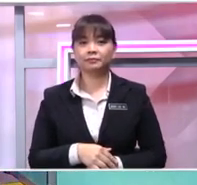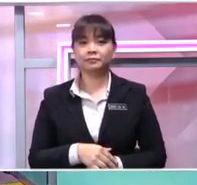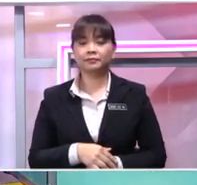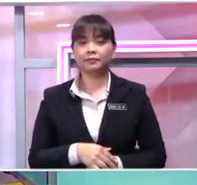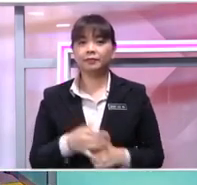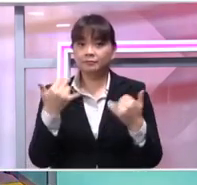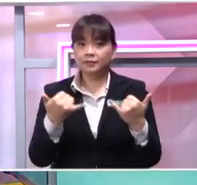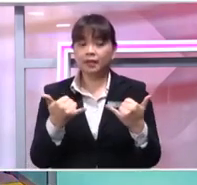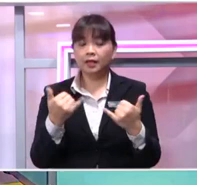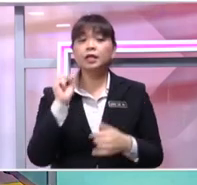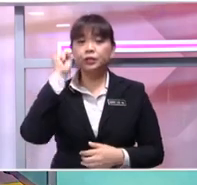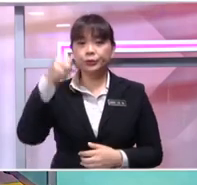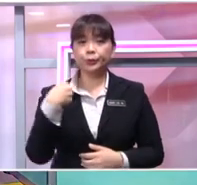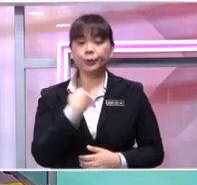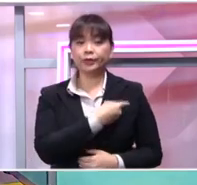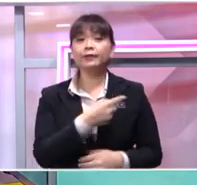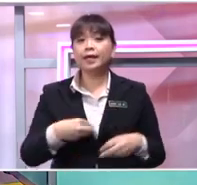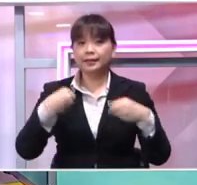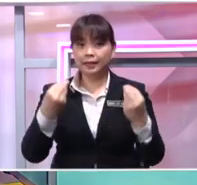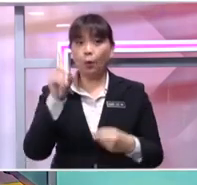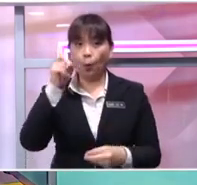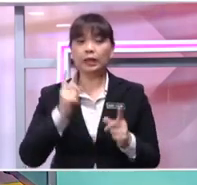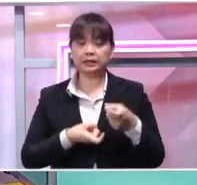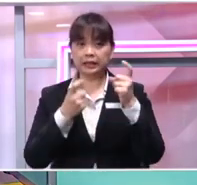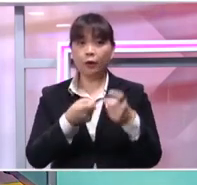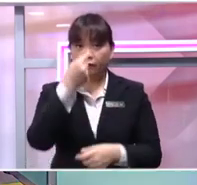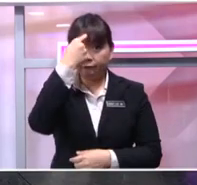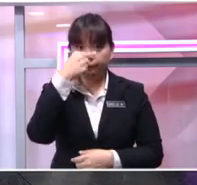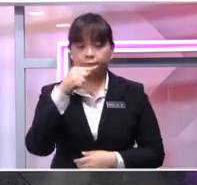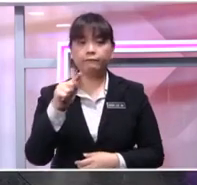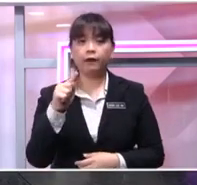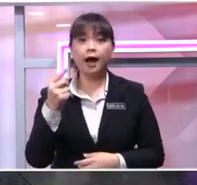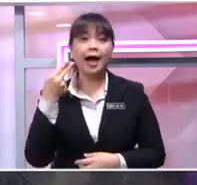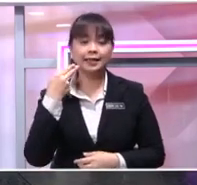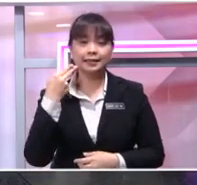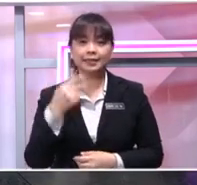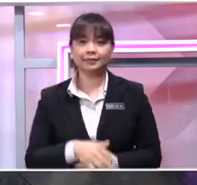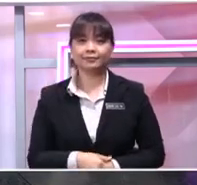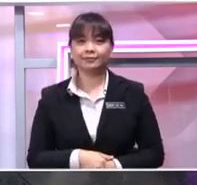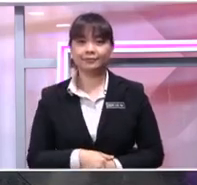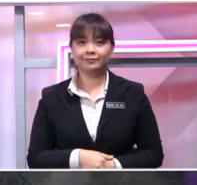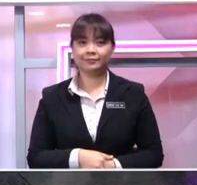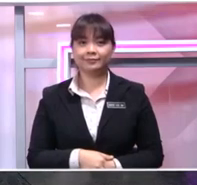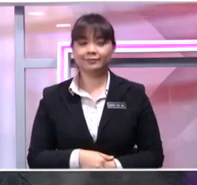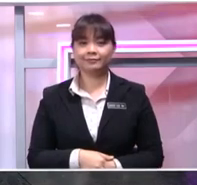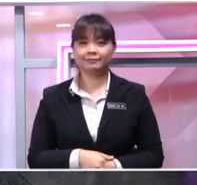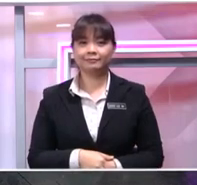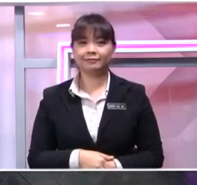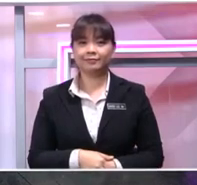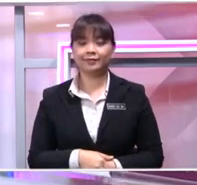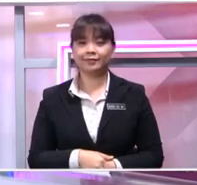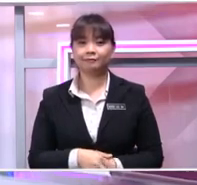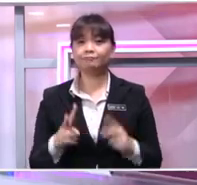we give her some a reward? A reward for Hanis, yeah? Yes. Okay. Yep, very well done,